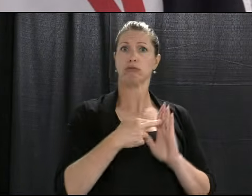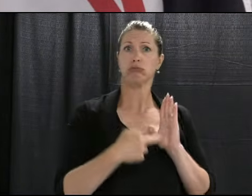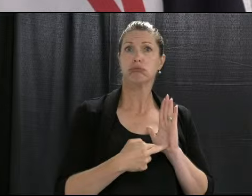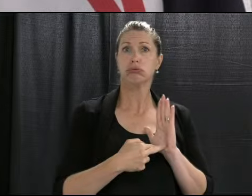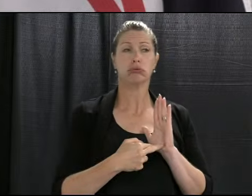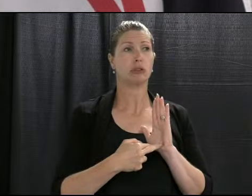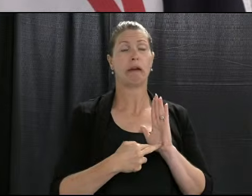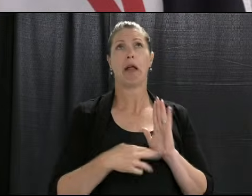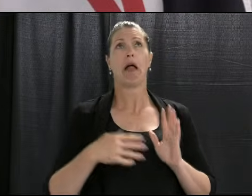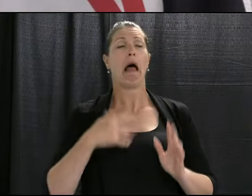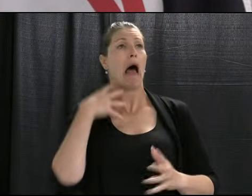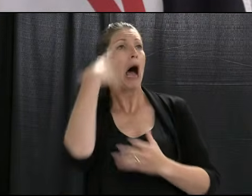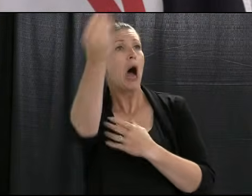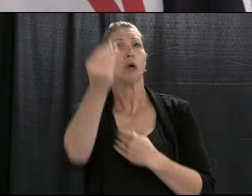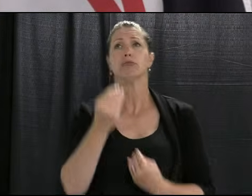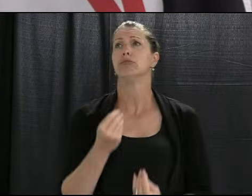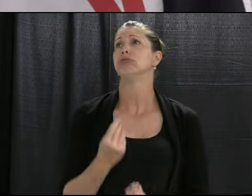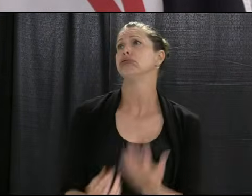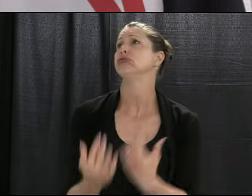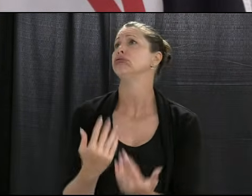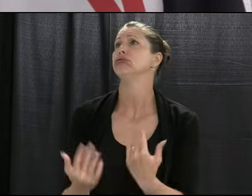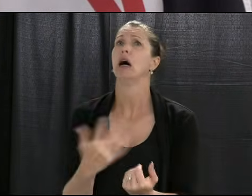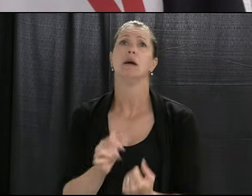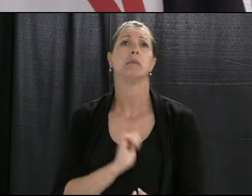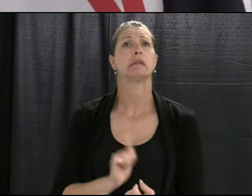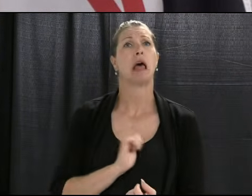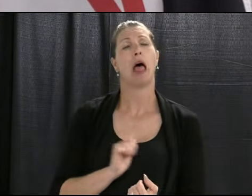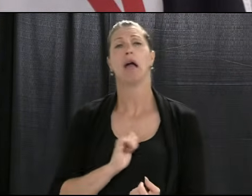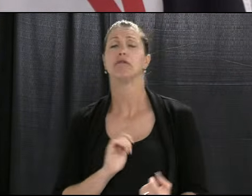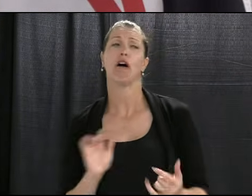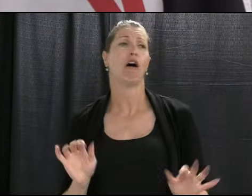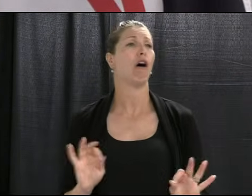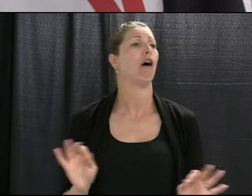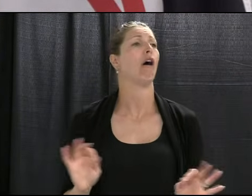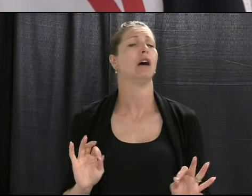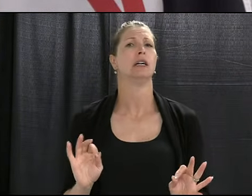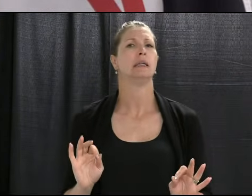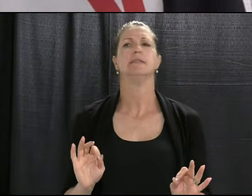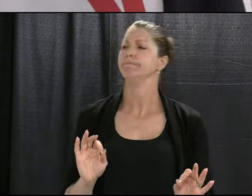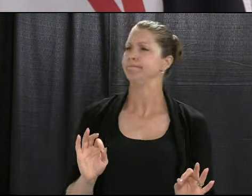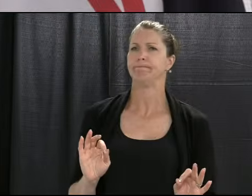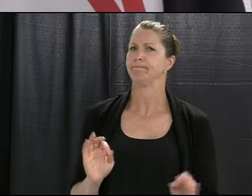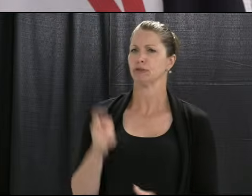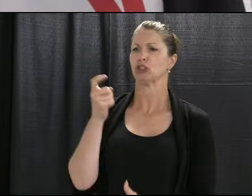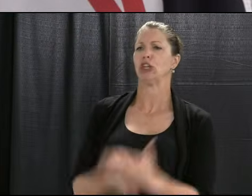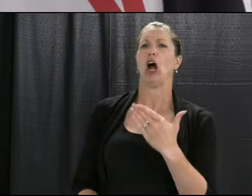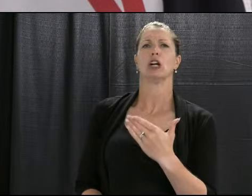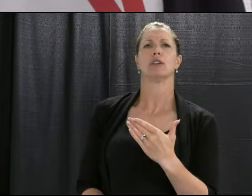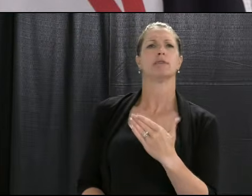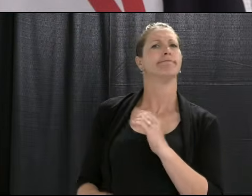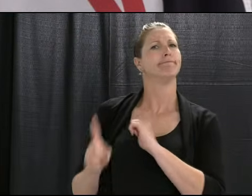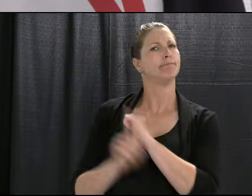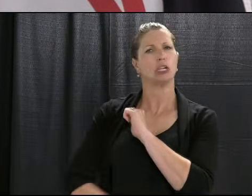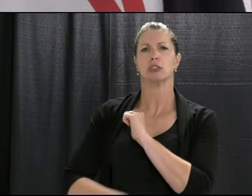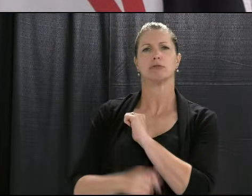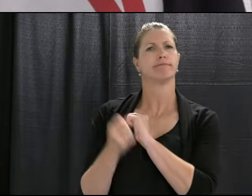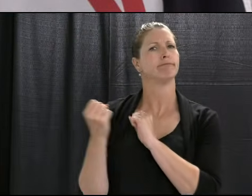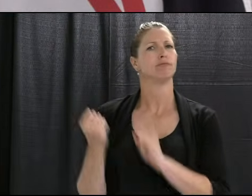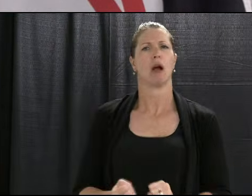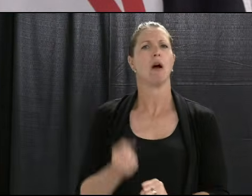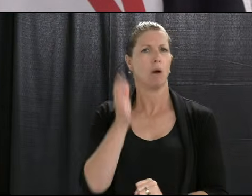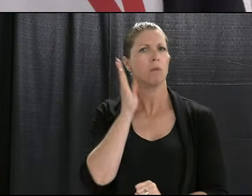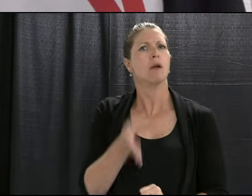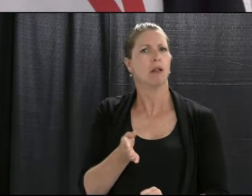this recklessly or selfishly. Those are the people that we want to look at and to punish for